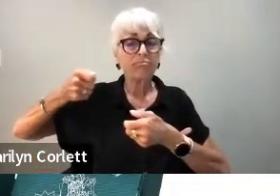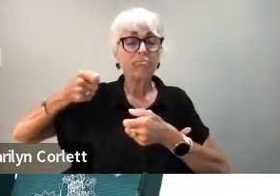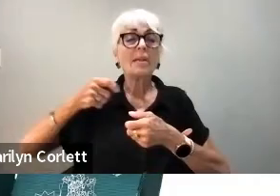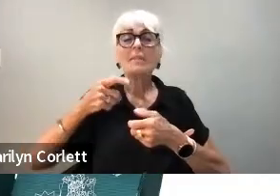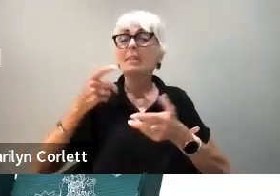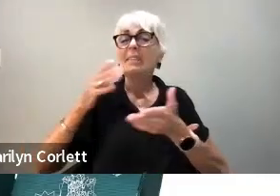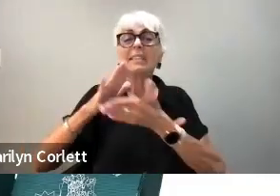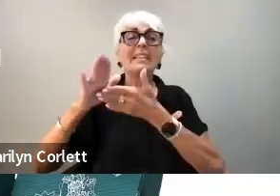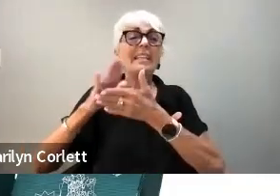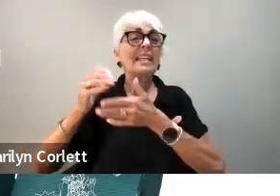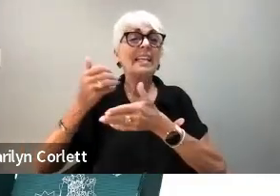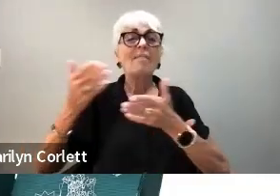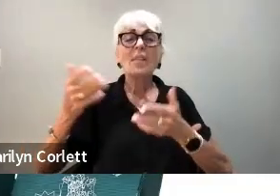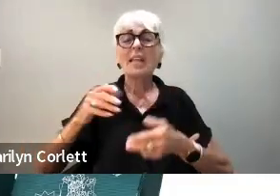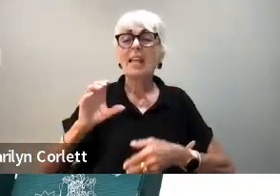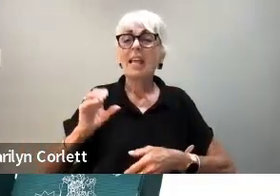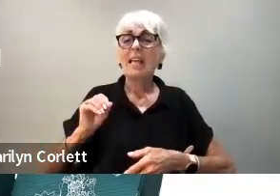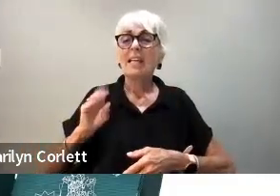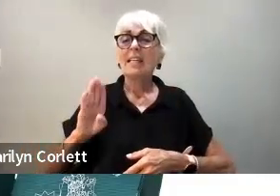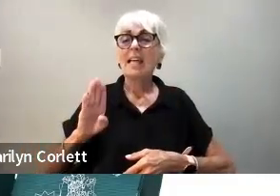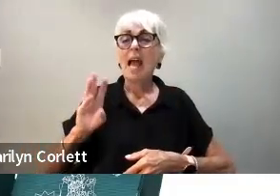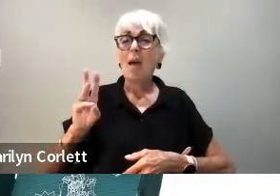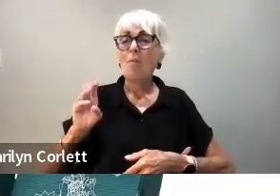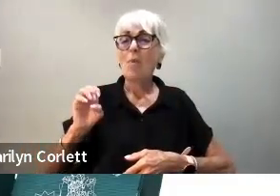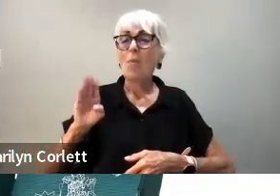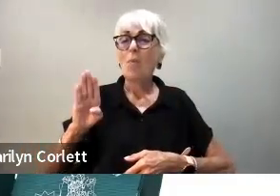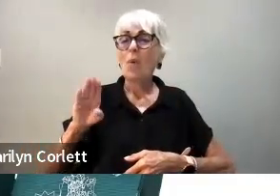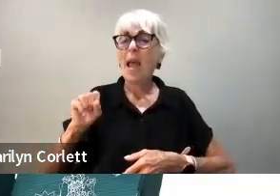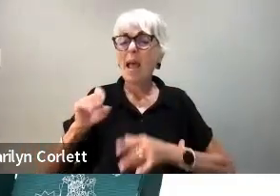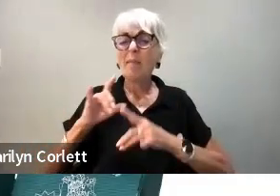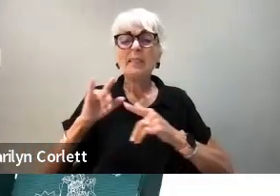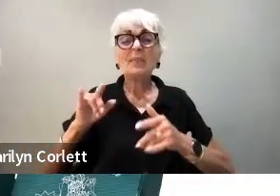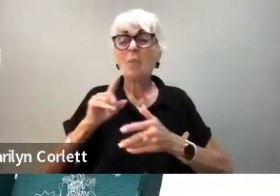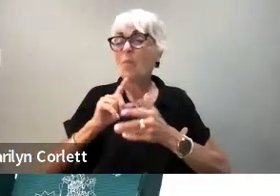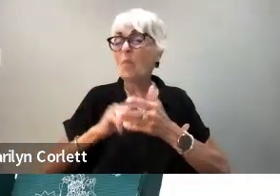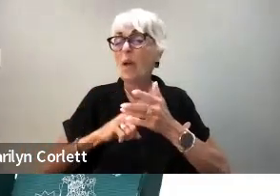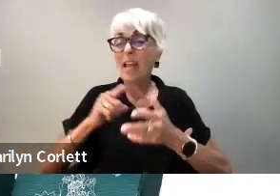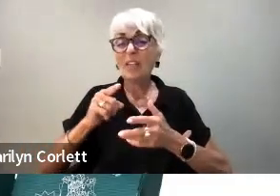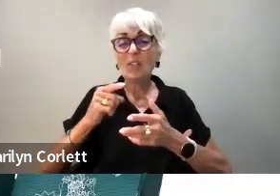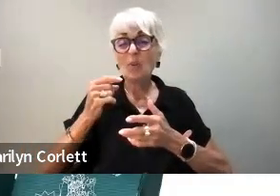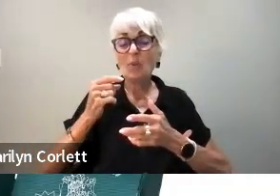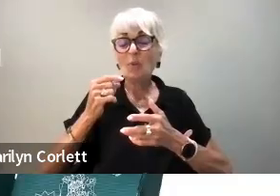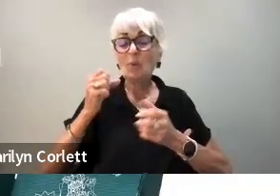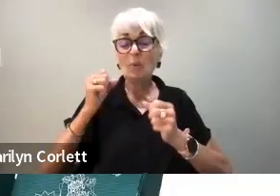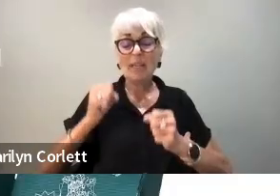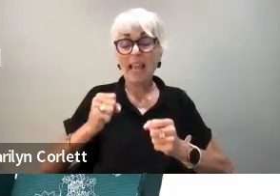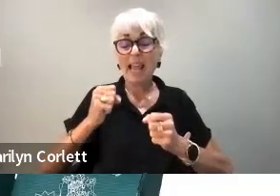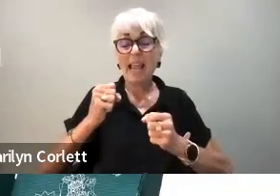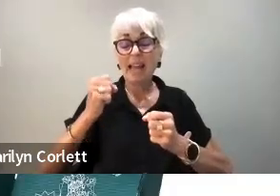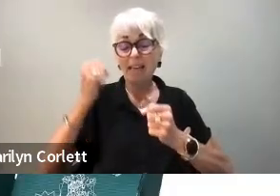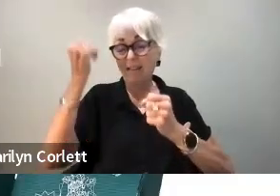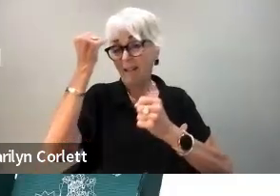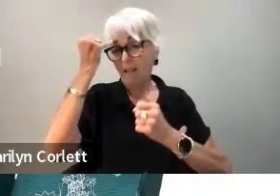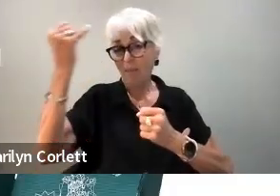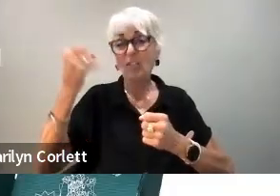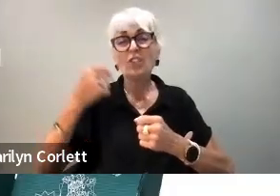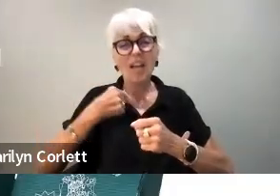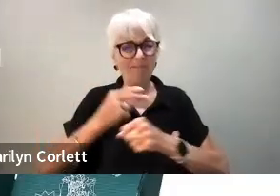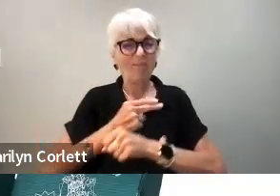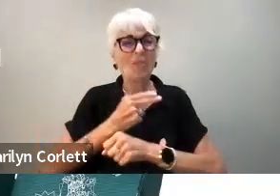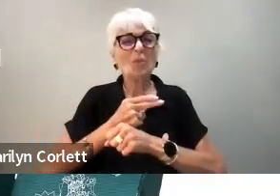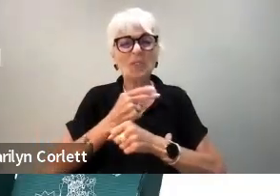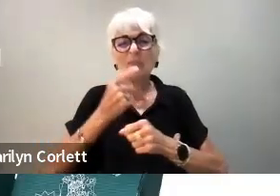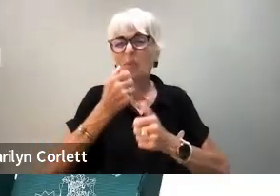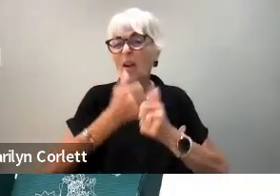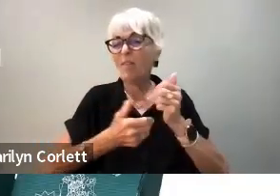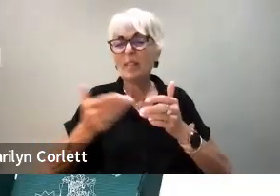up everything, cobwebs, whatever you can think of. I use my leaf blower on absolutely everything. So that is a great piece